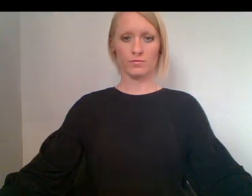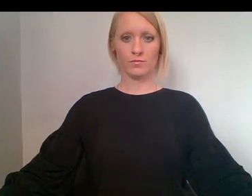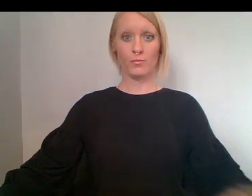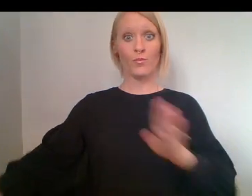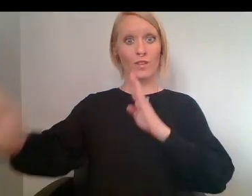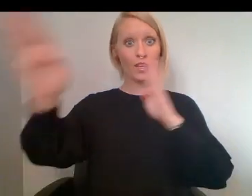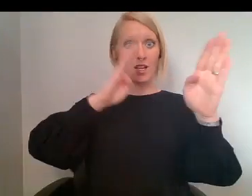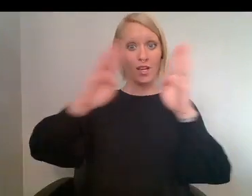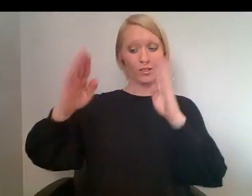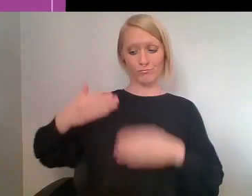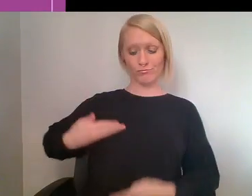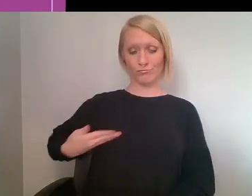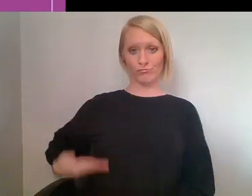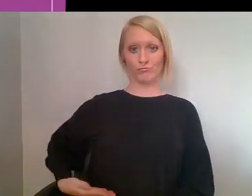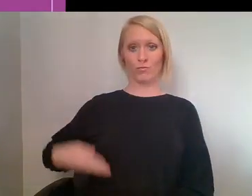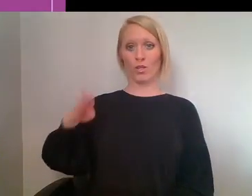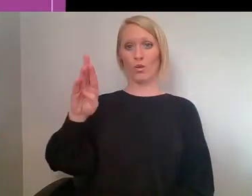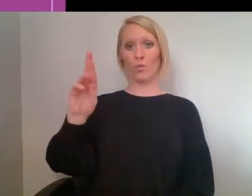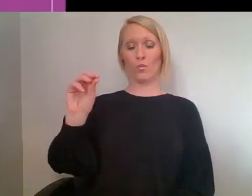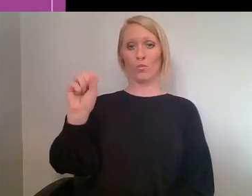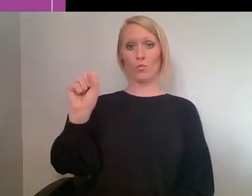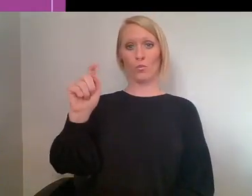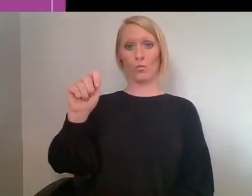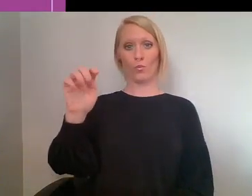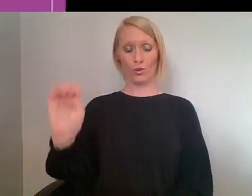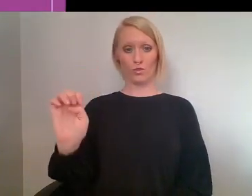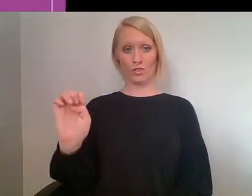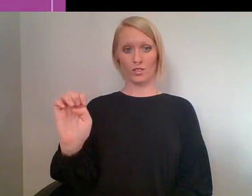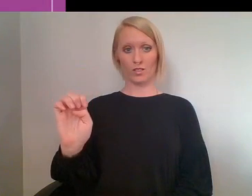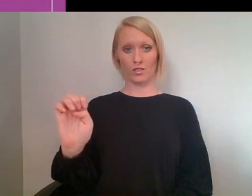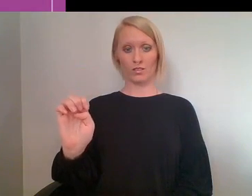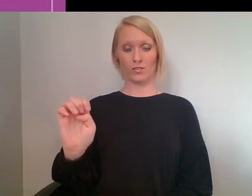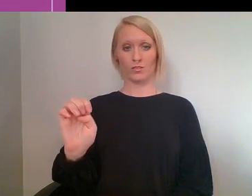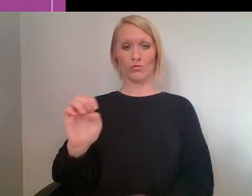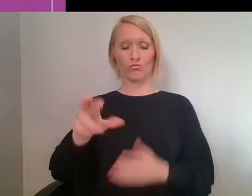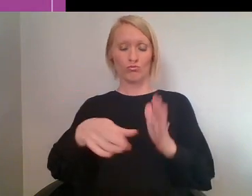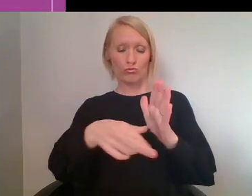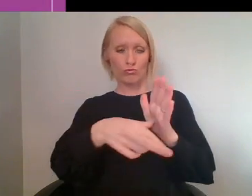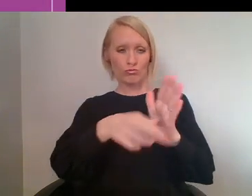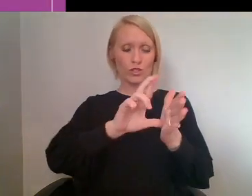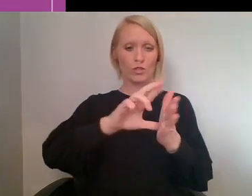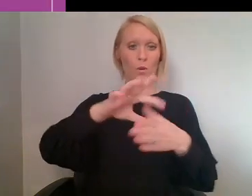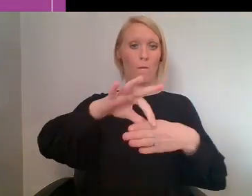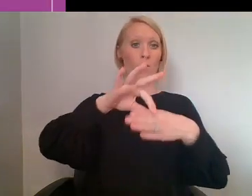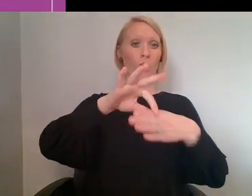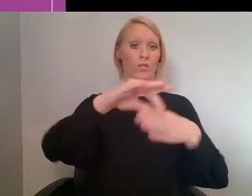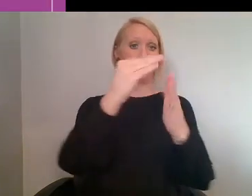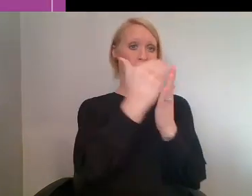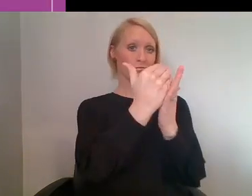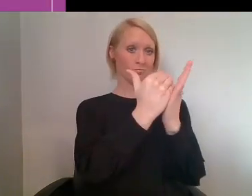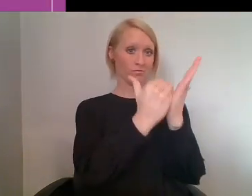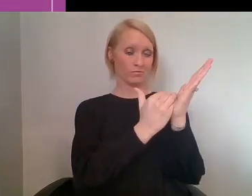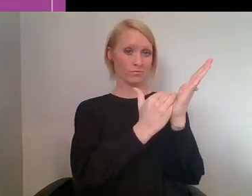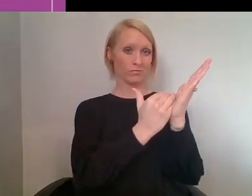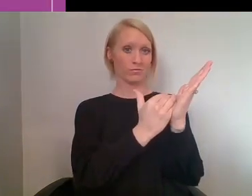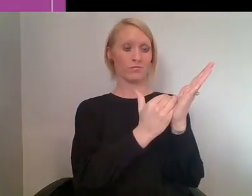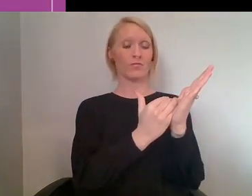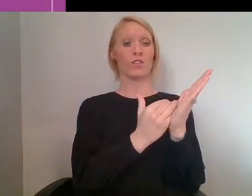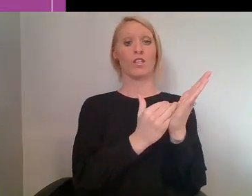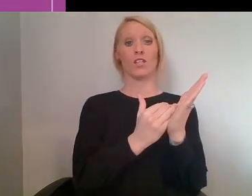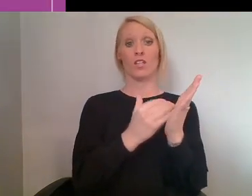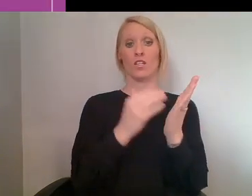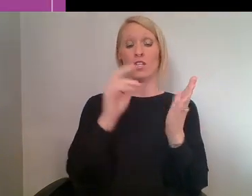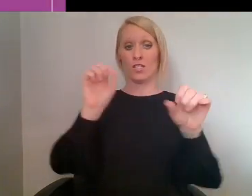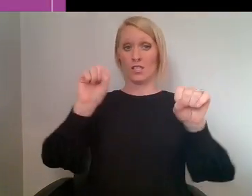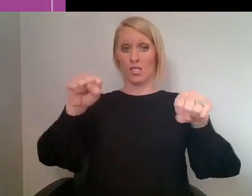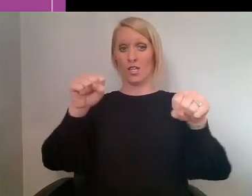Hey guys, this is Mrs. Breasty. We're going to go over our protein notes. So you can follow along with the note guide if you